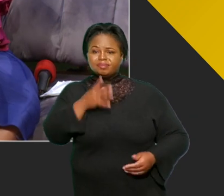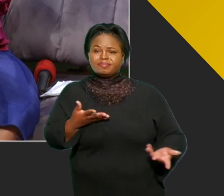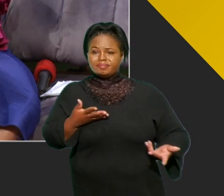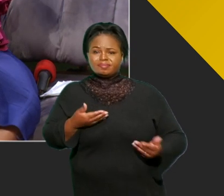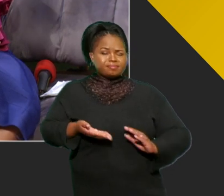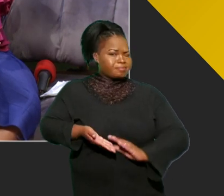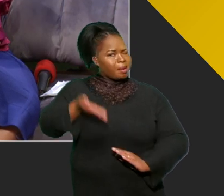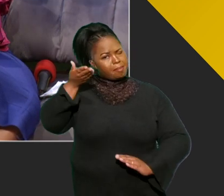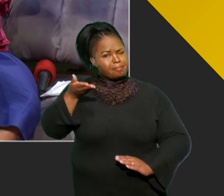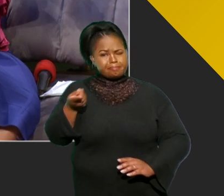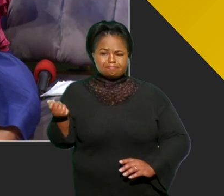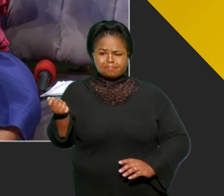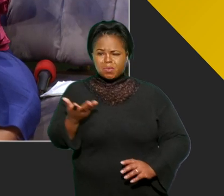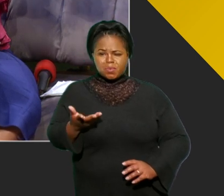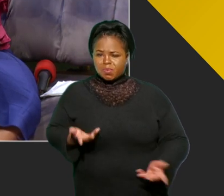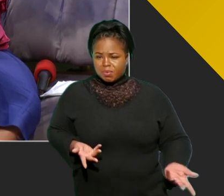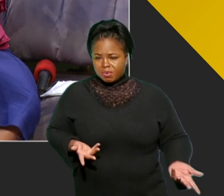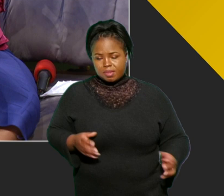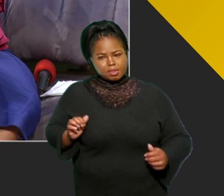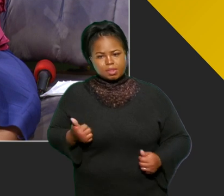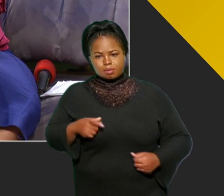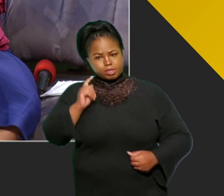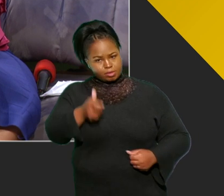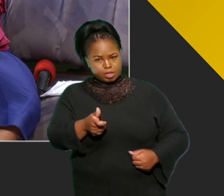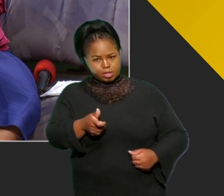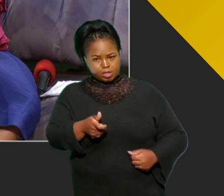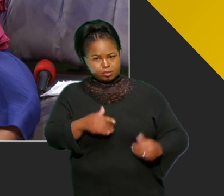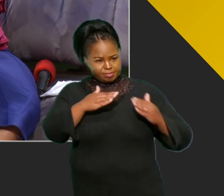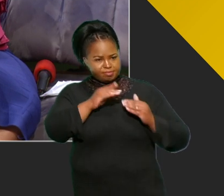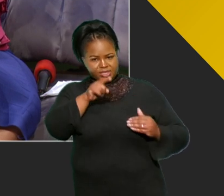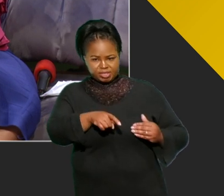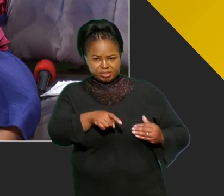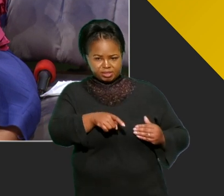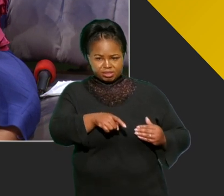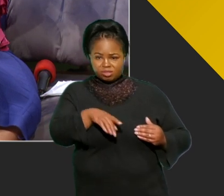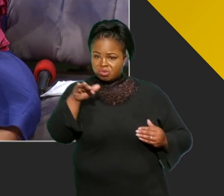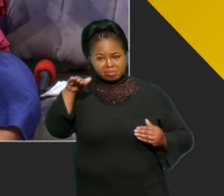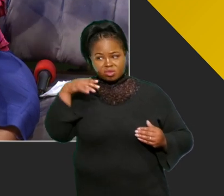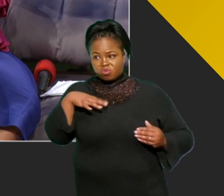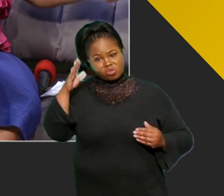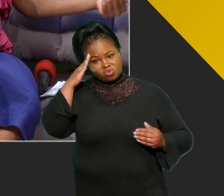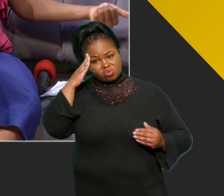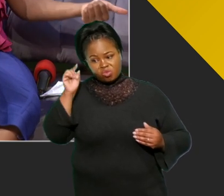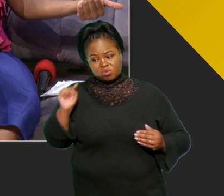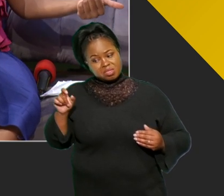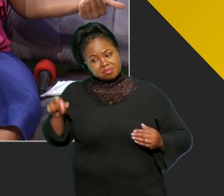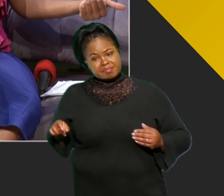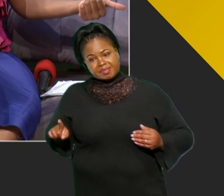is ranking up, and at the end of the day, chanzo patele parking bond. The bank didn't go chiba your tenant didn't